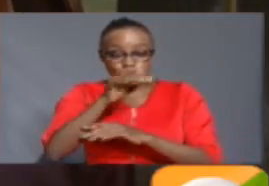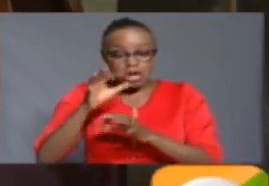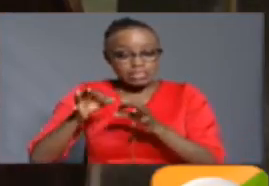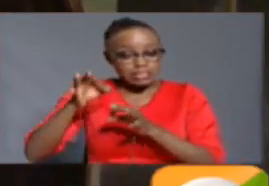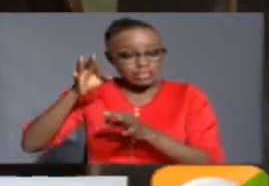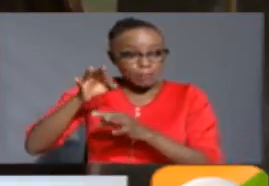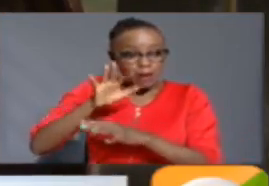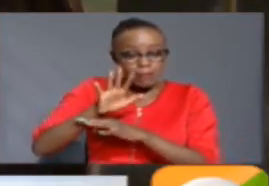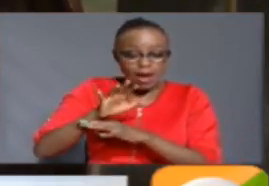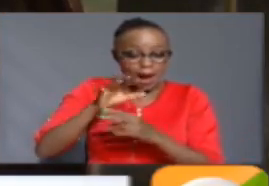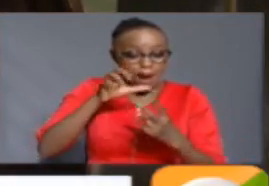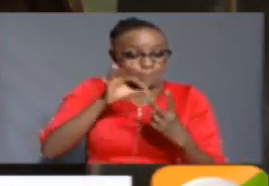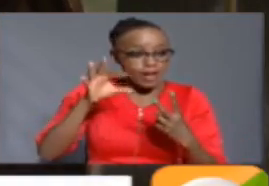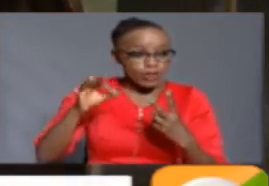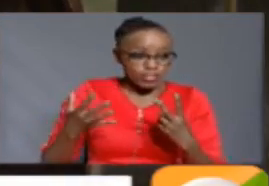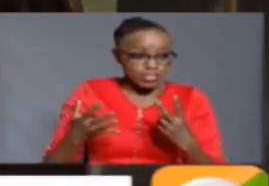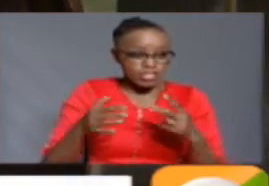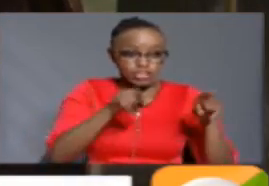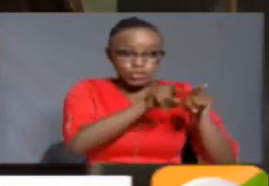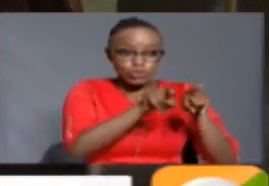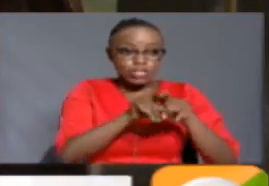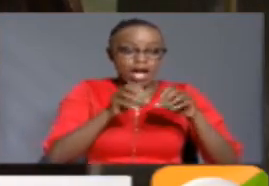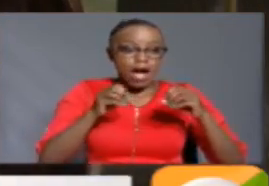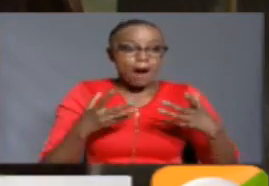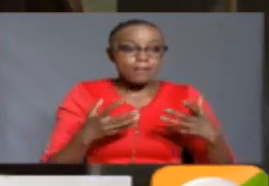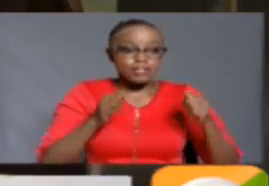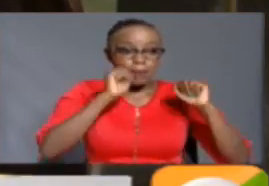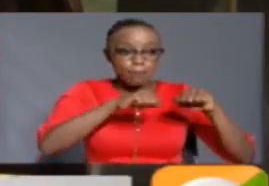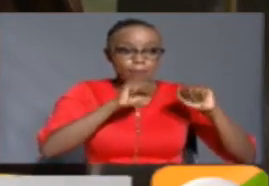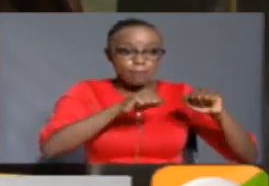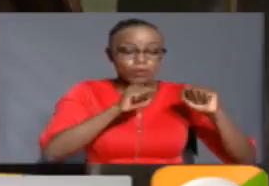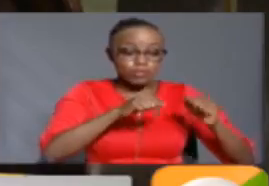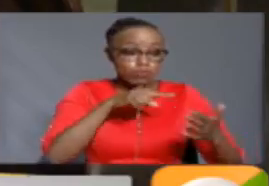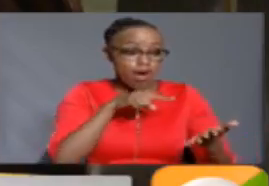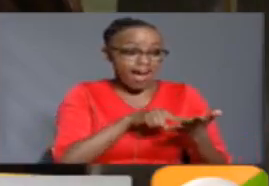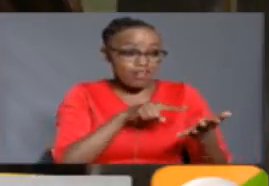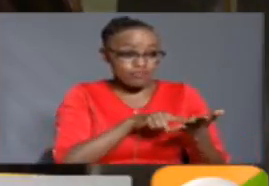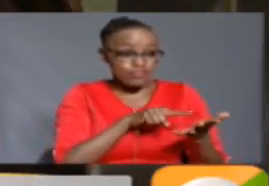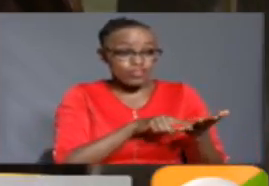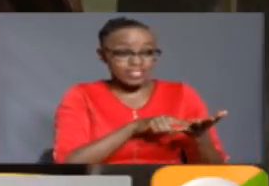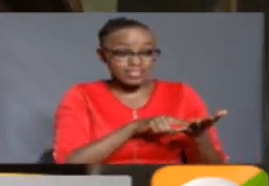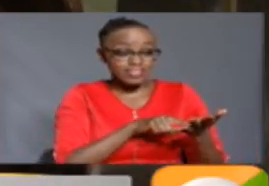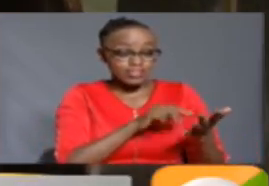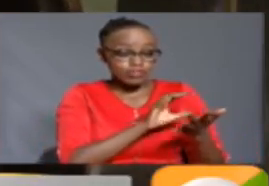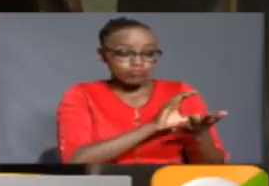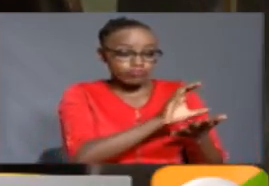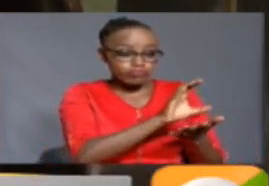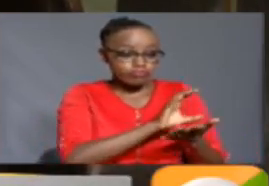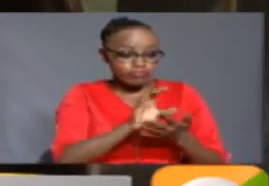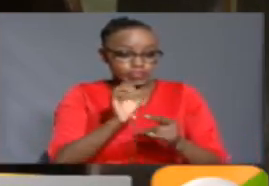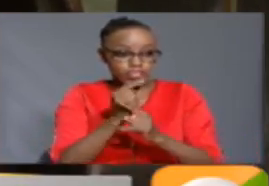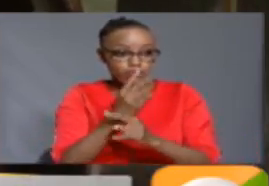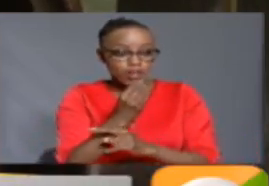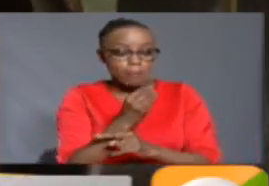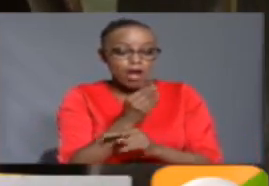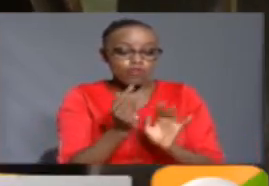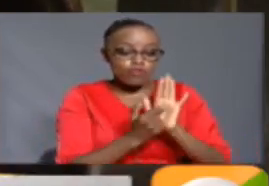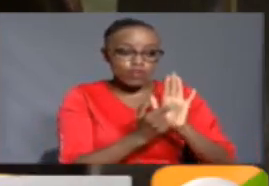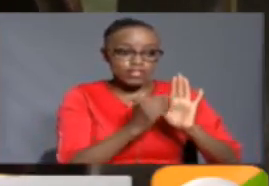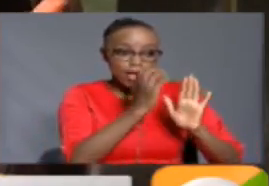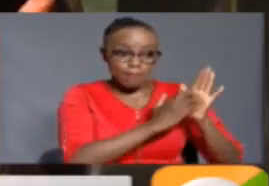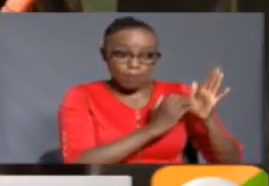depending on your priorities and also how much you can be able to afford to allocate monies. In